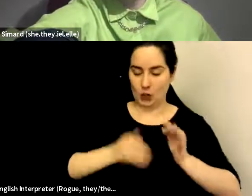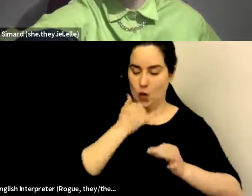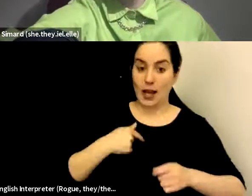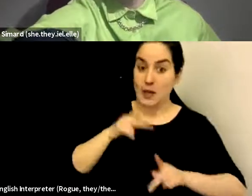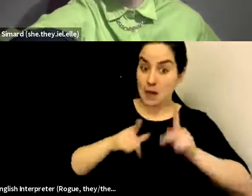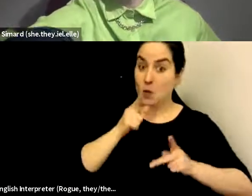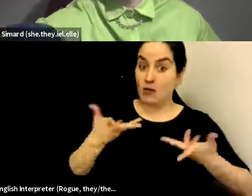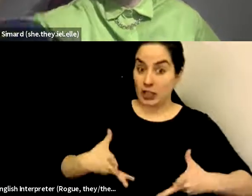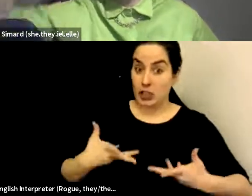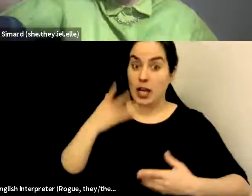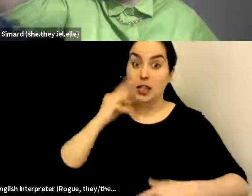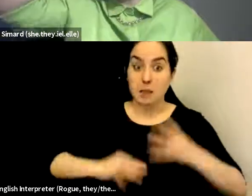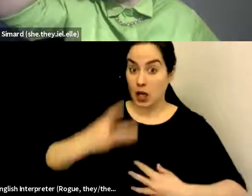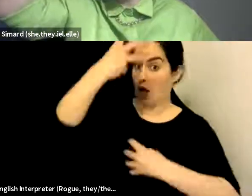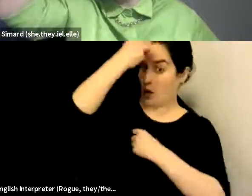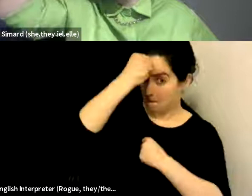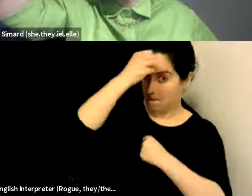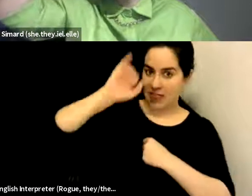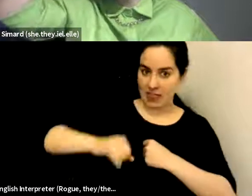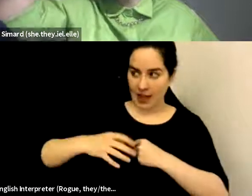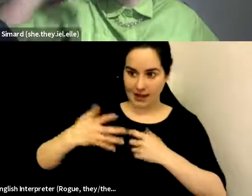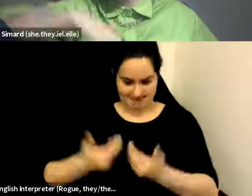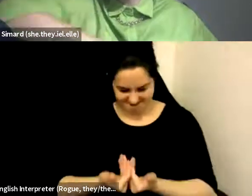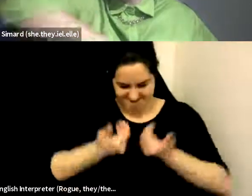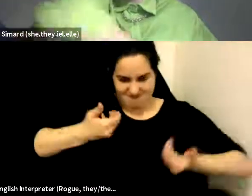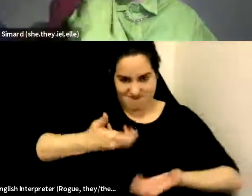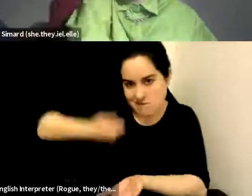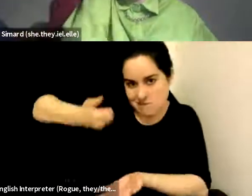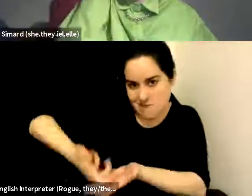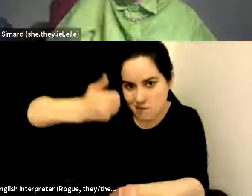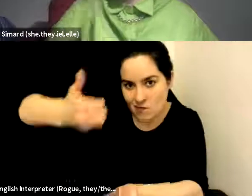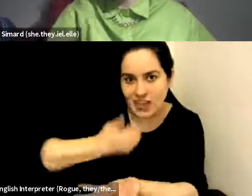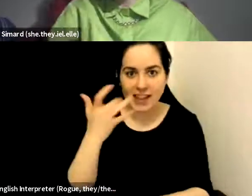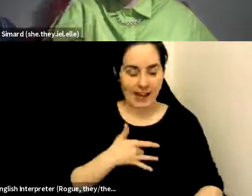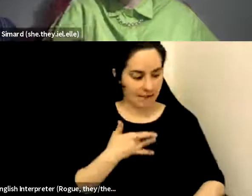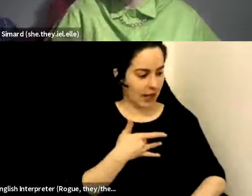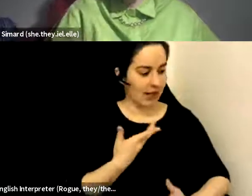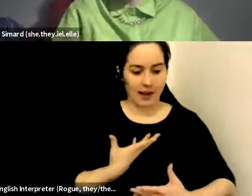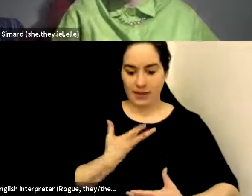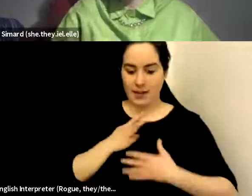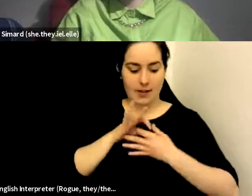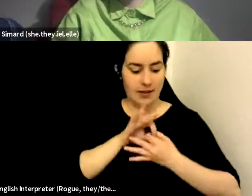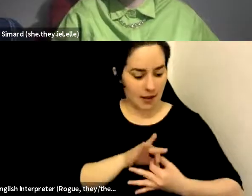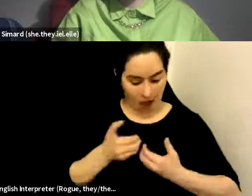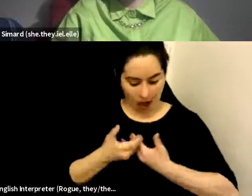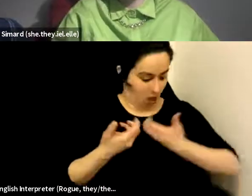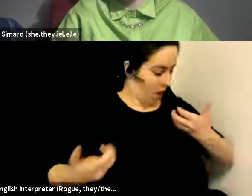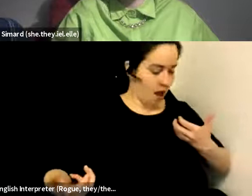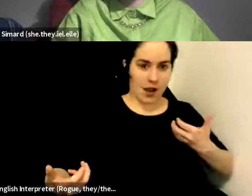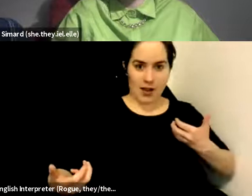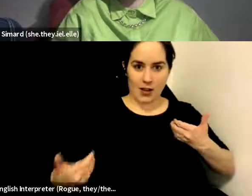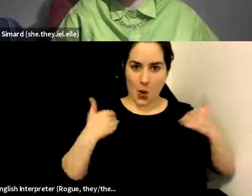of that extraction and that extinguishment that happened, like that feeling of our bodies not belonging to ourselves,